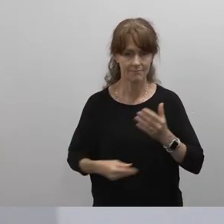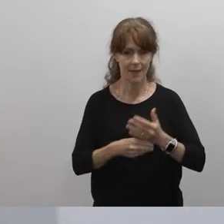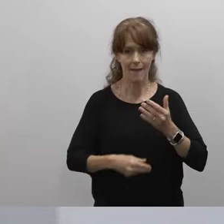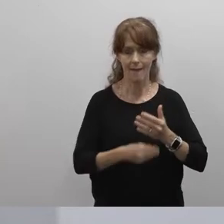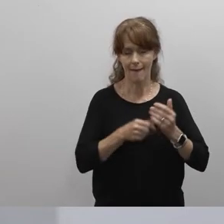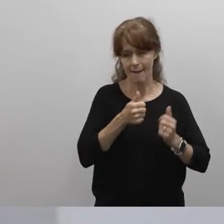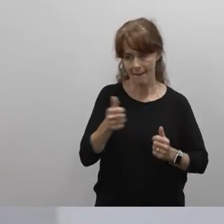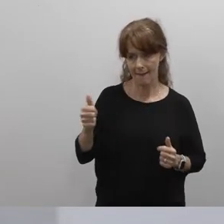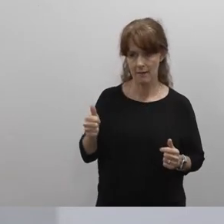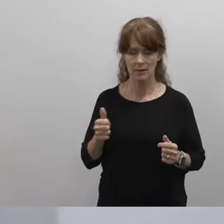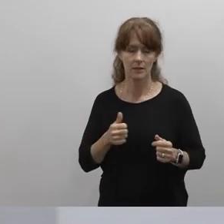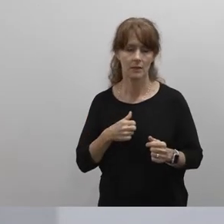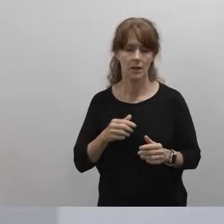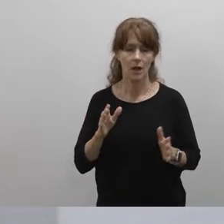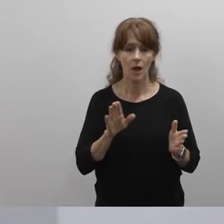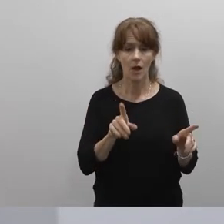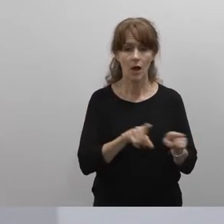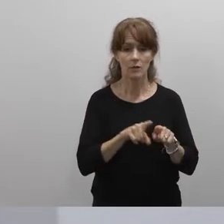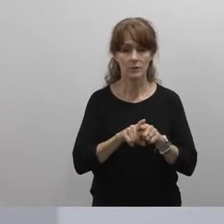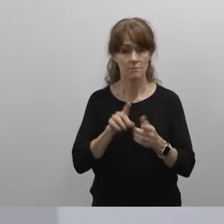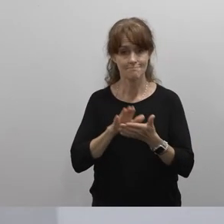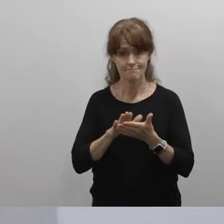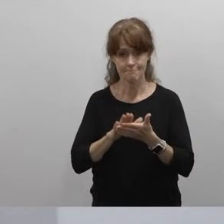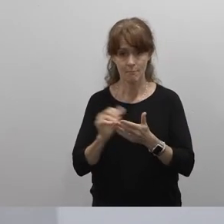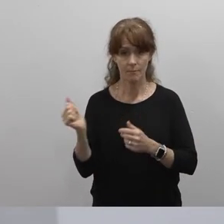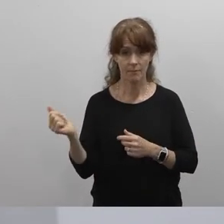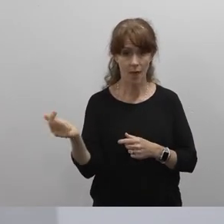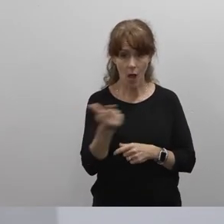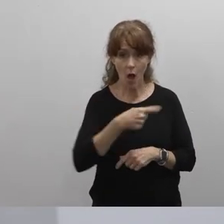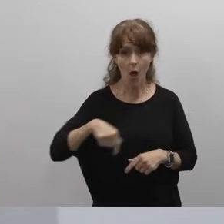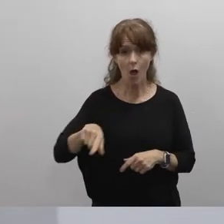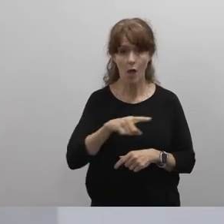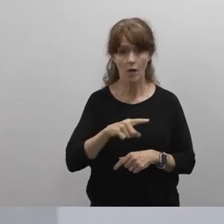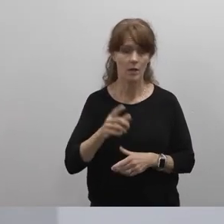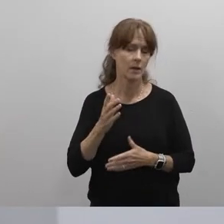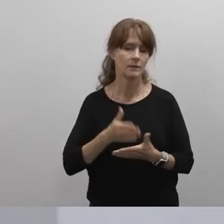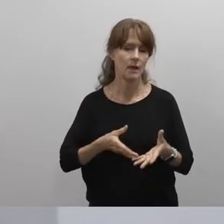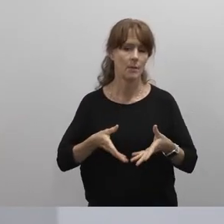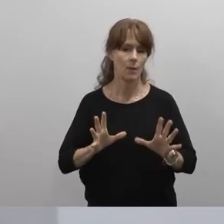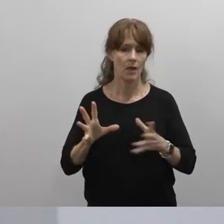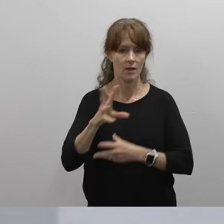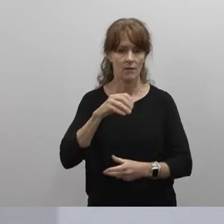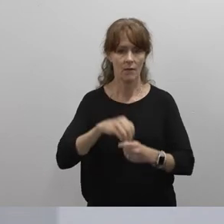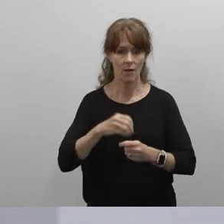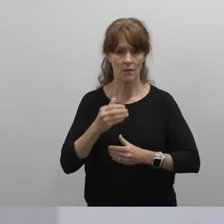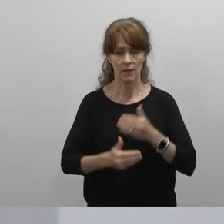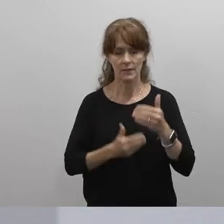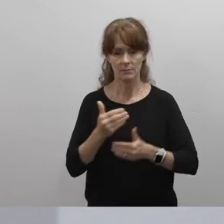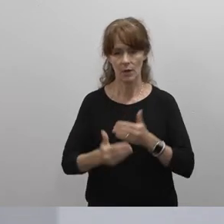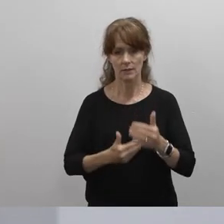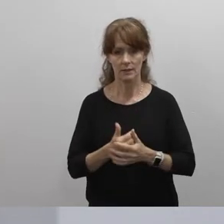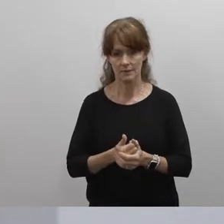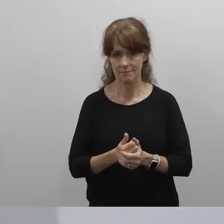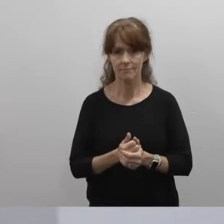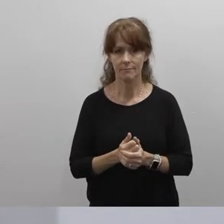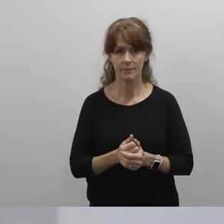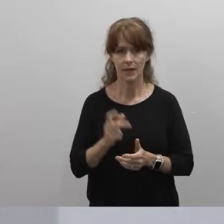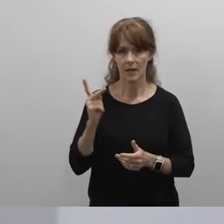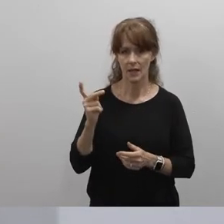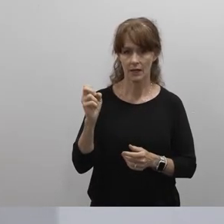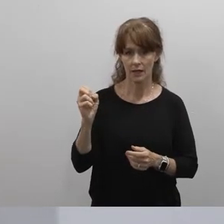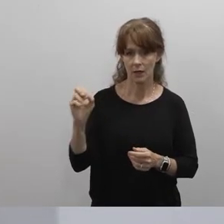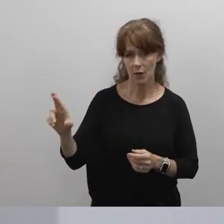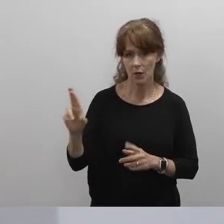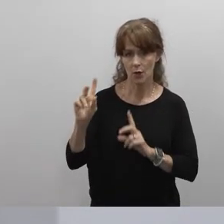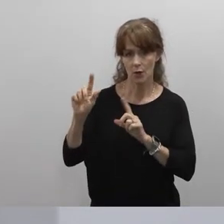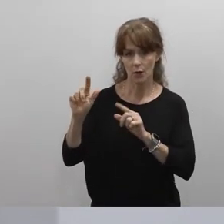to just acknowledge that all of you in some way have been involved in this process. So Ms. Kerr attended